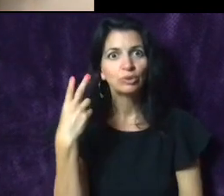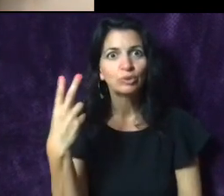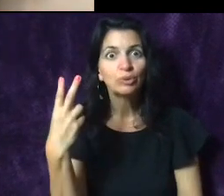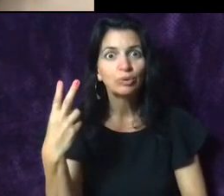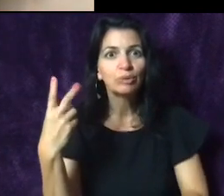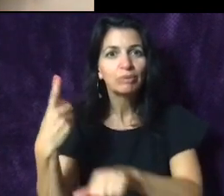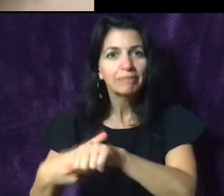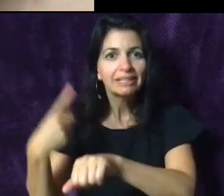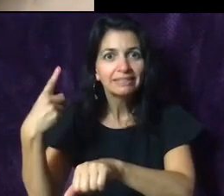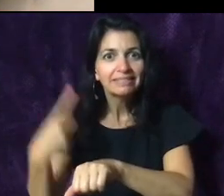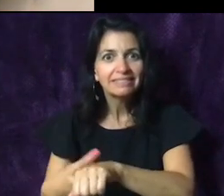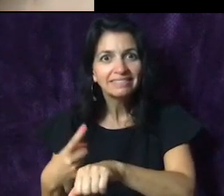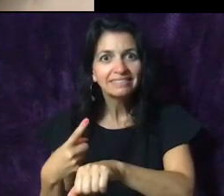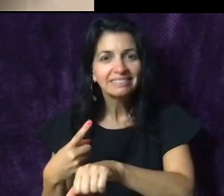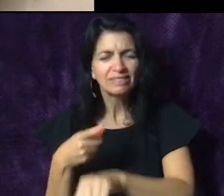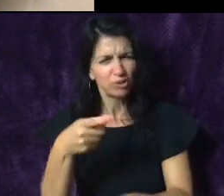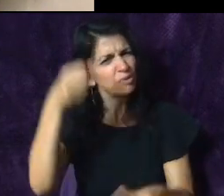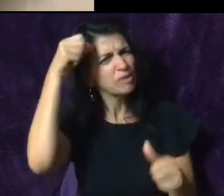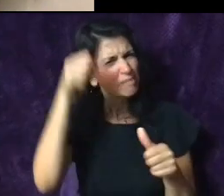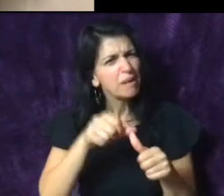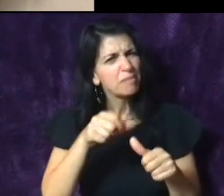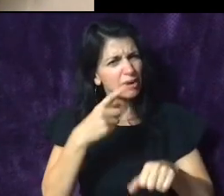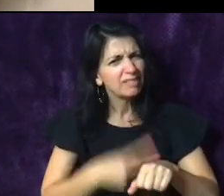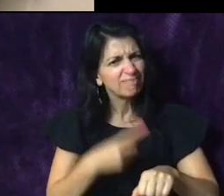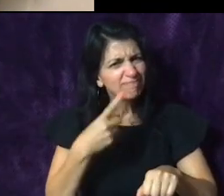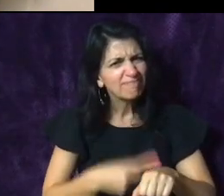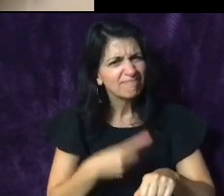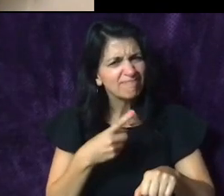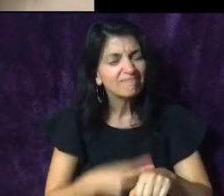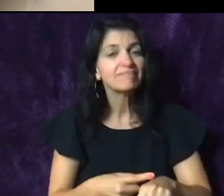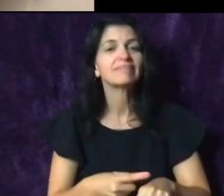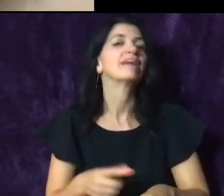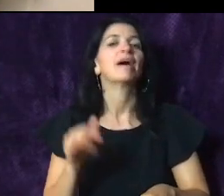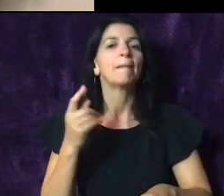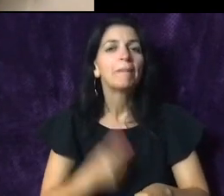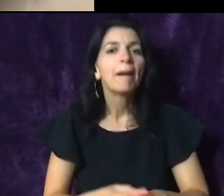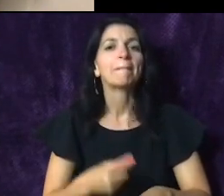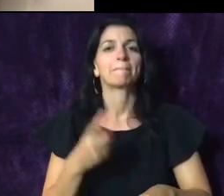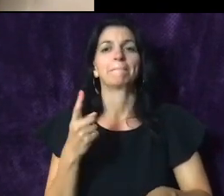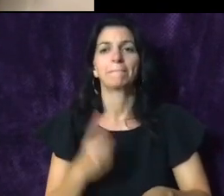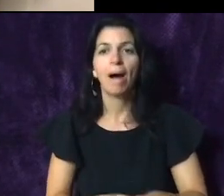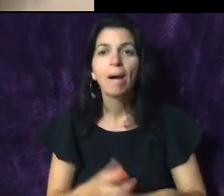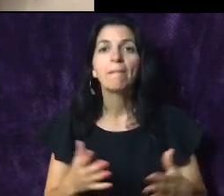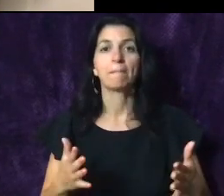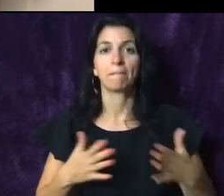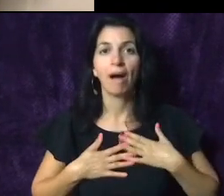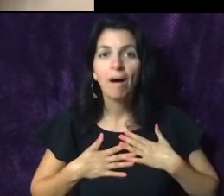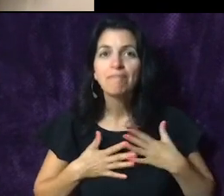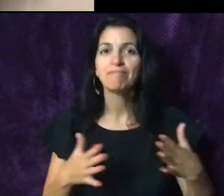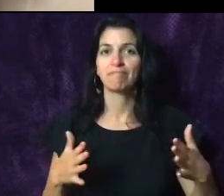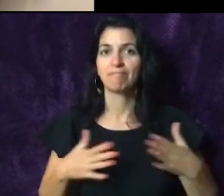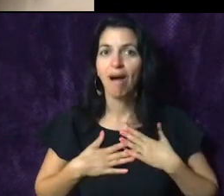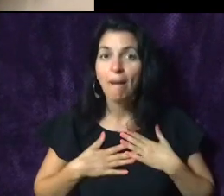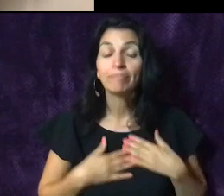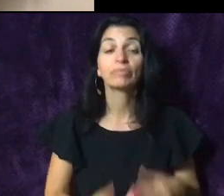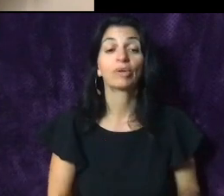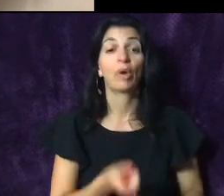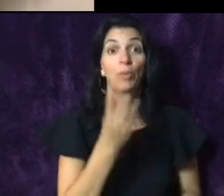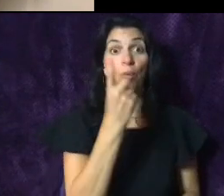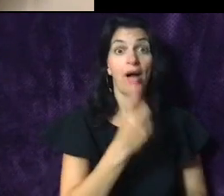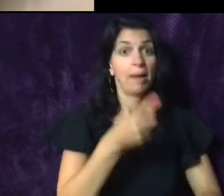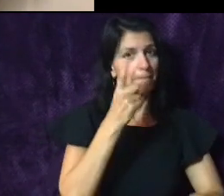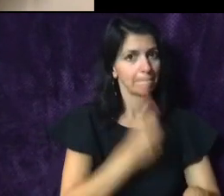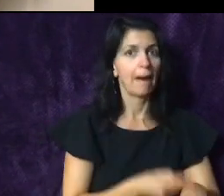of music. So you probably remember beats. Beats are regular pulses of music like this. And one shaded in note